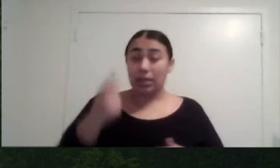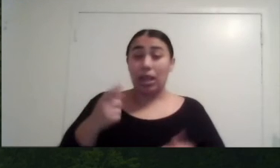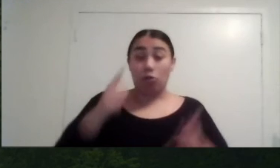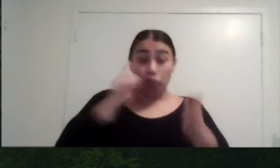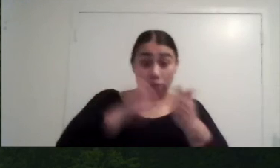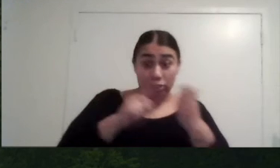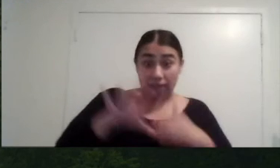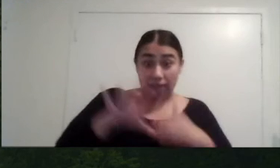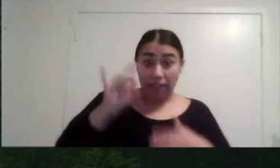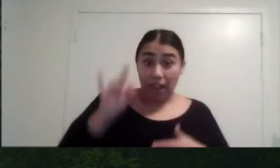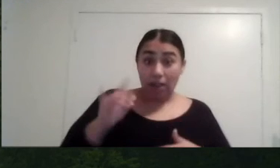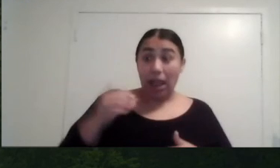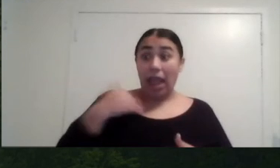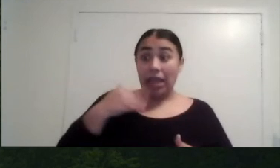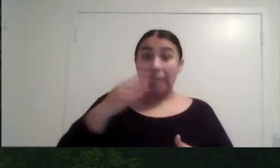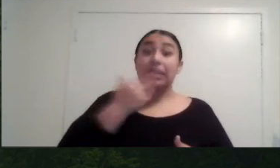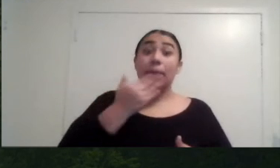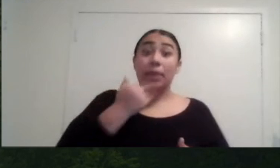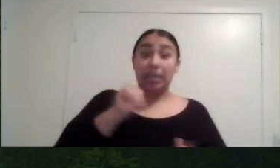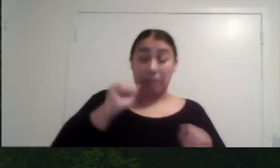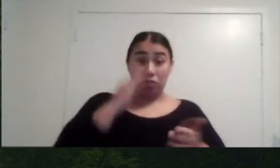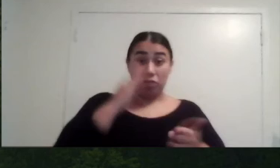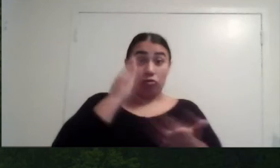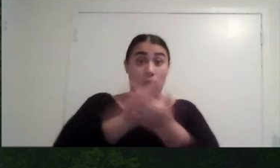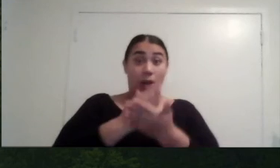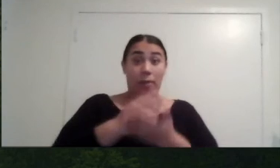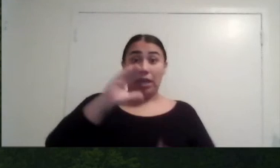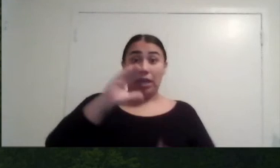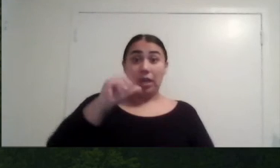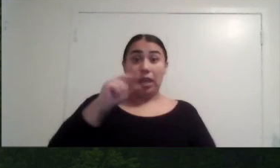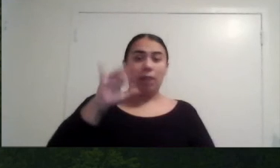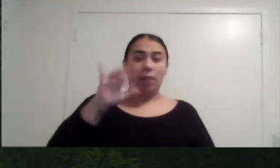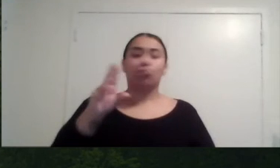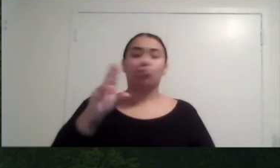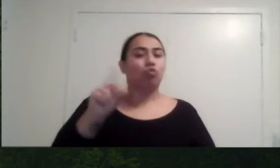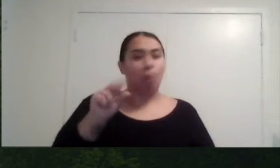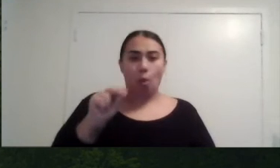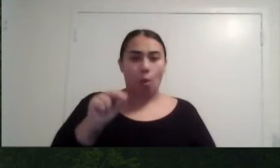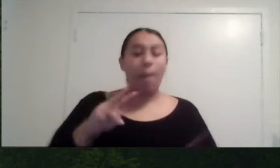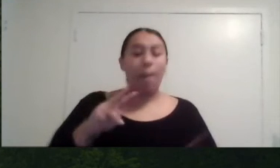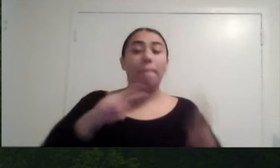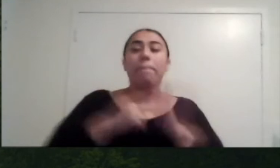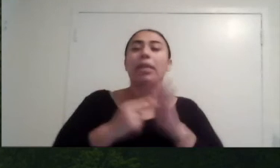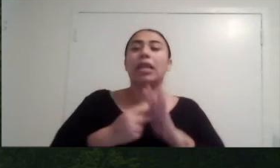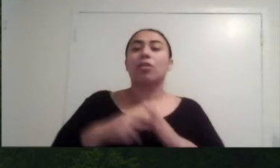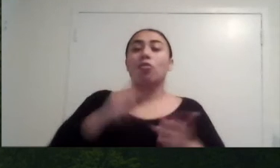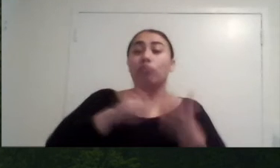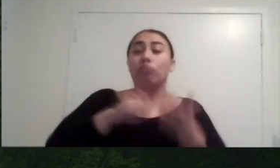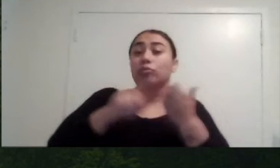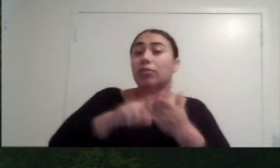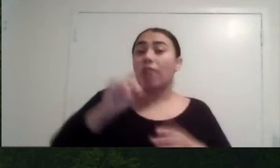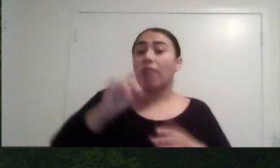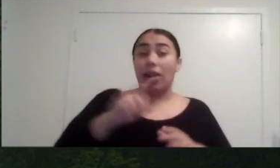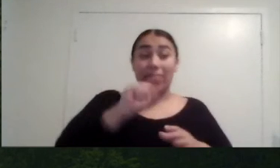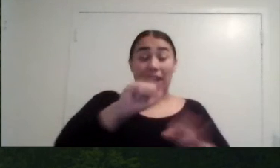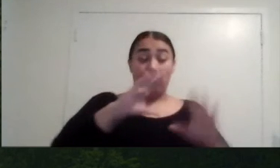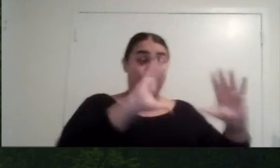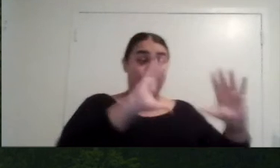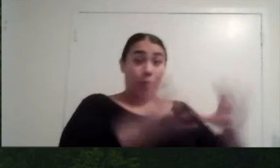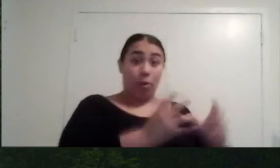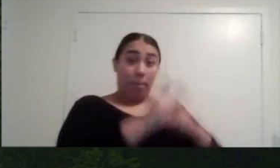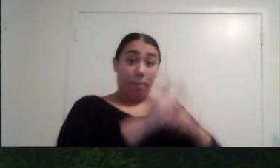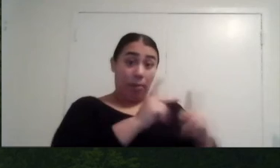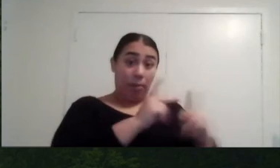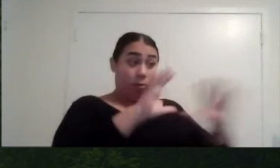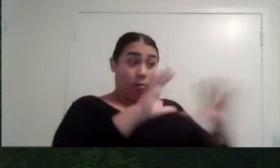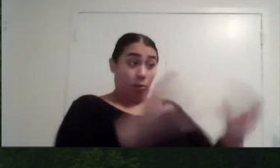that says using cannabis can prevent diabetes. And there's certainly no evidence to say that it will improve levels in